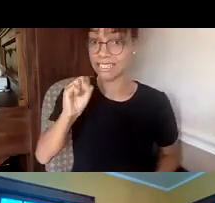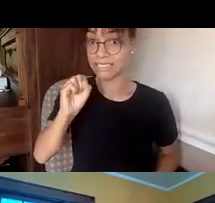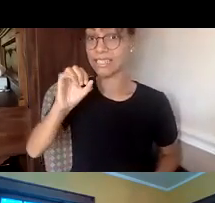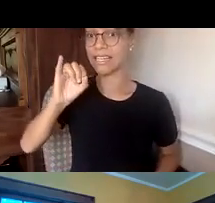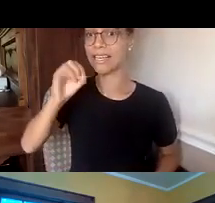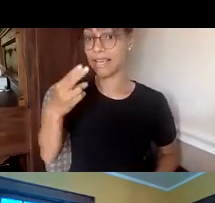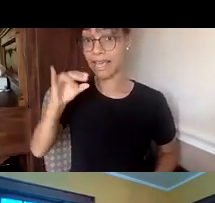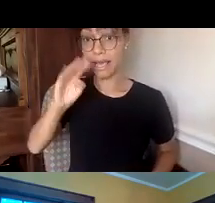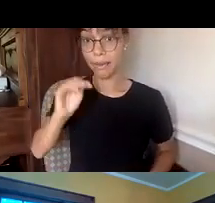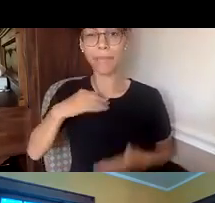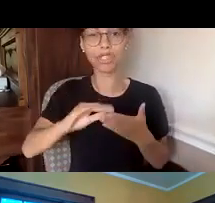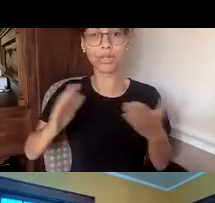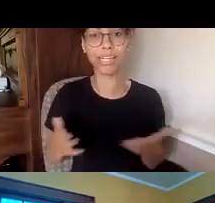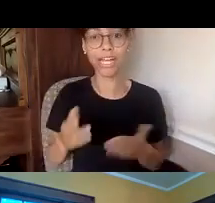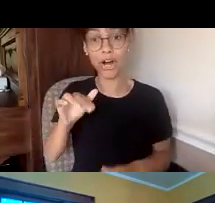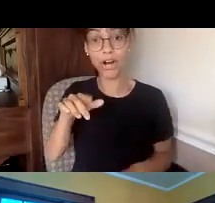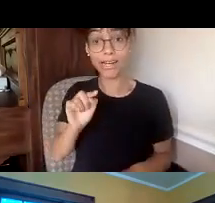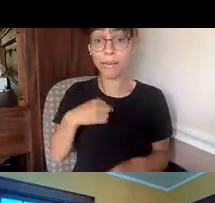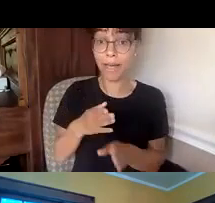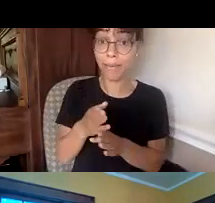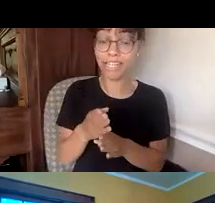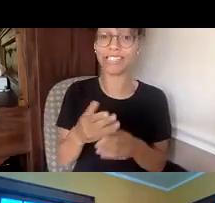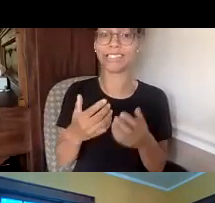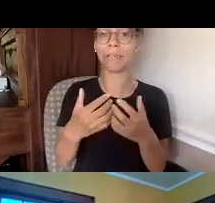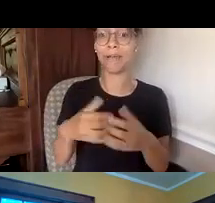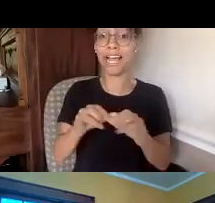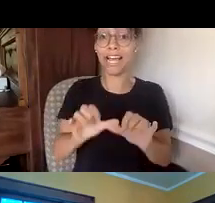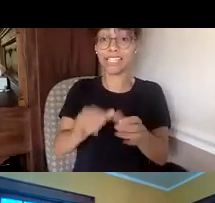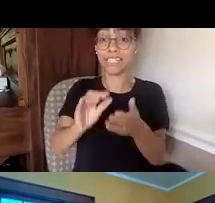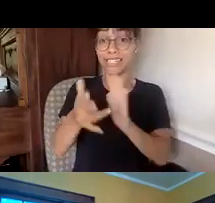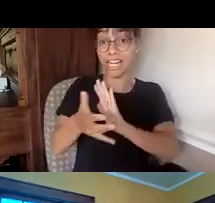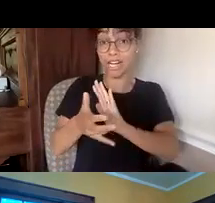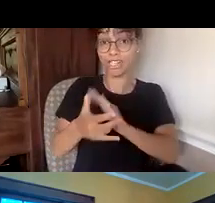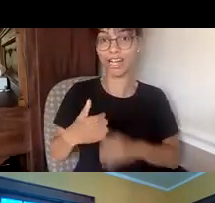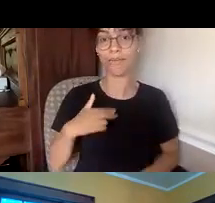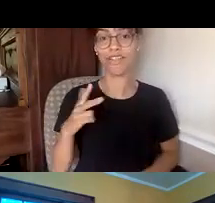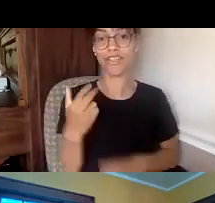at RIT. My major is mechanical engineering technology, and I am a third year.